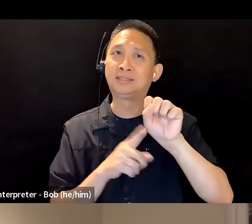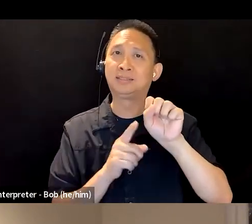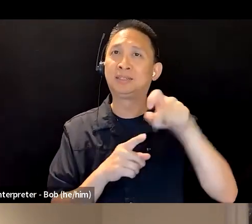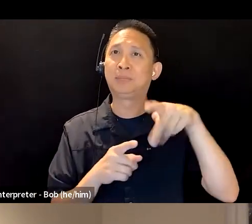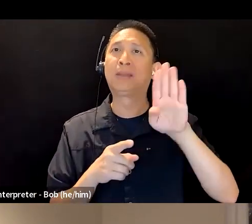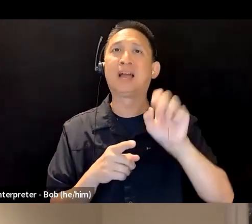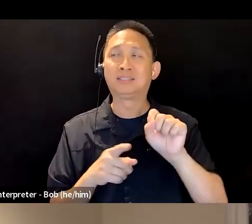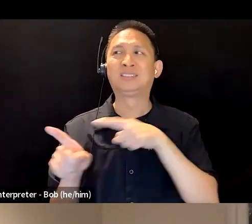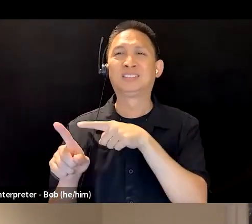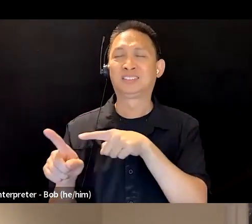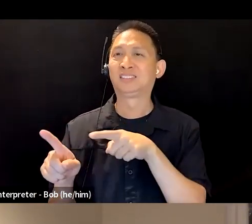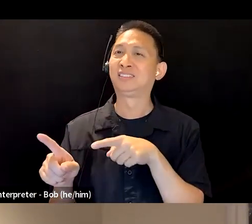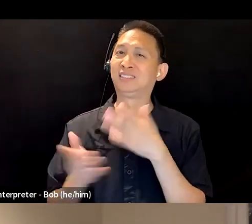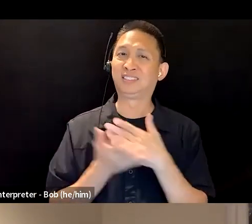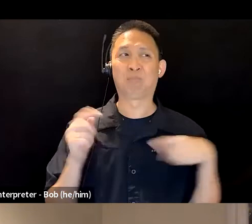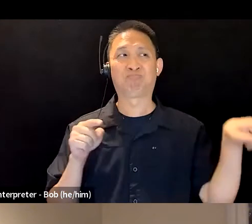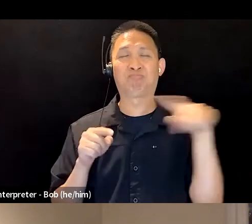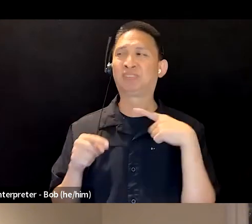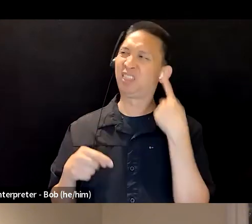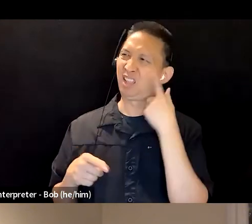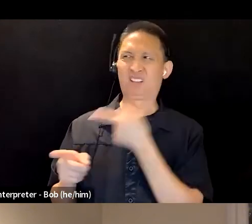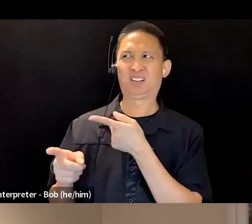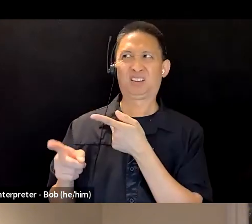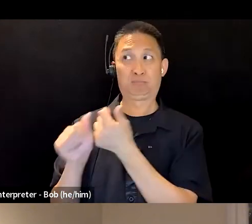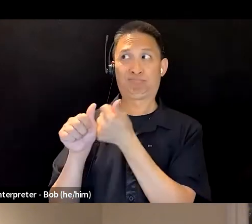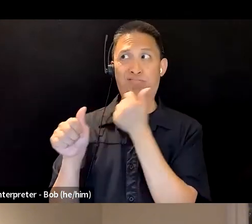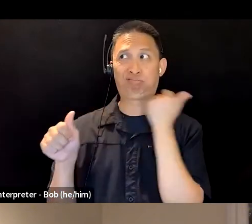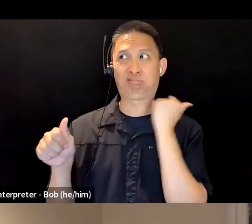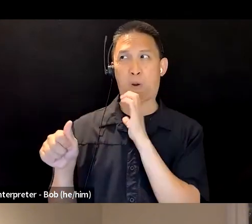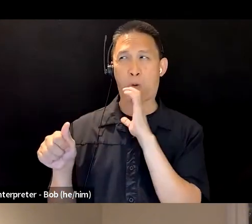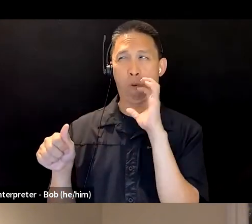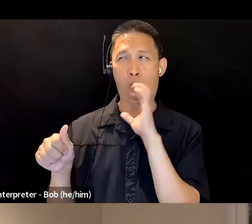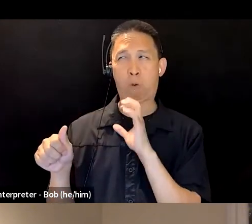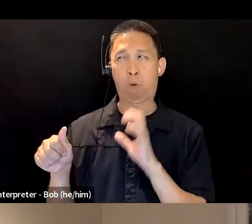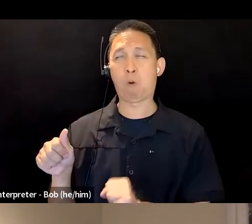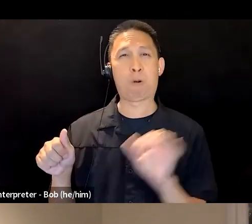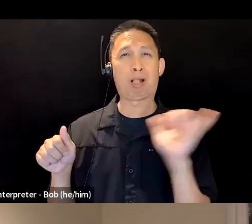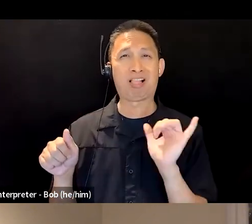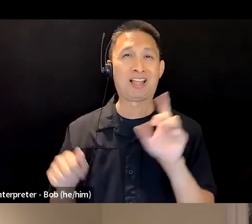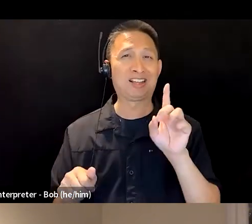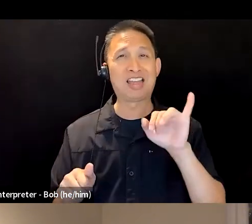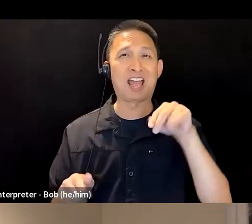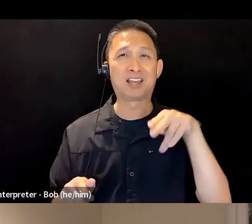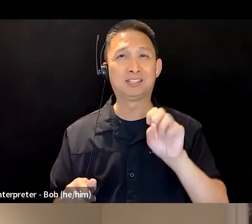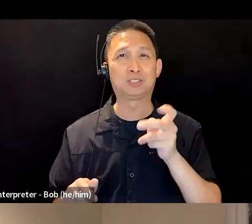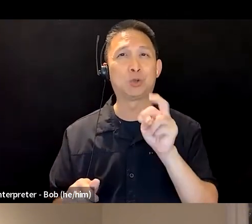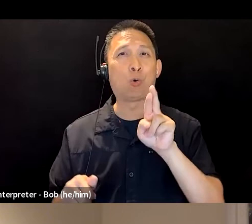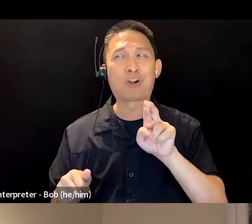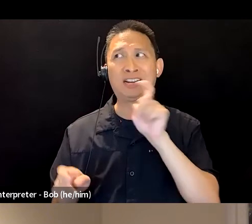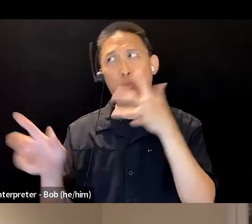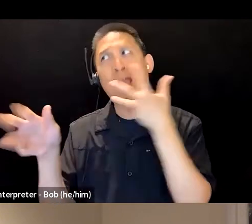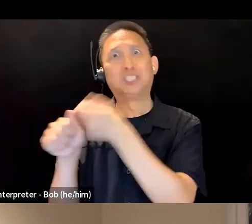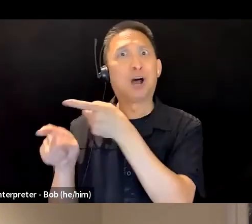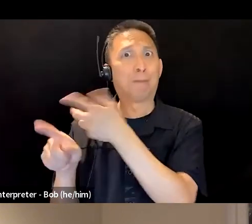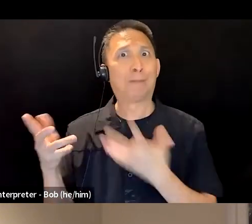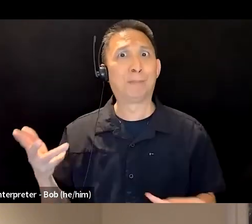kind of a dinosaur and someone that needs to get with the time. But to its credit, it has spaces